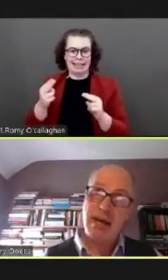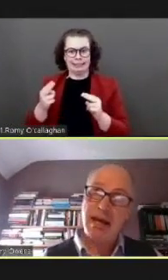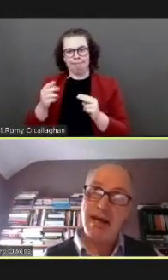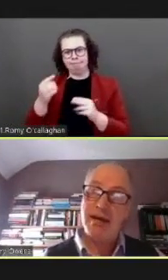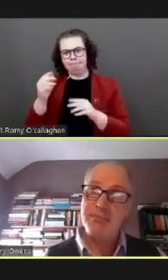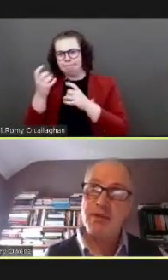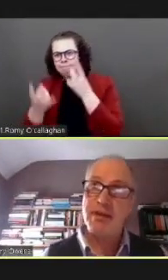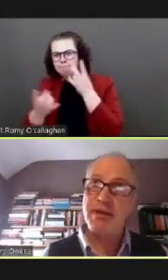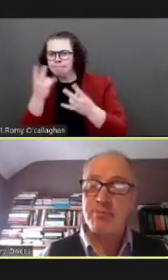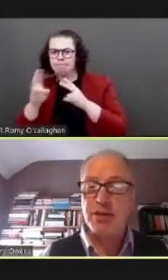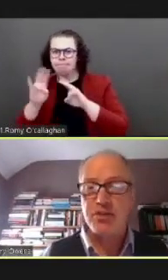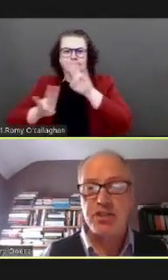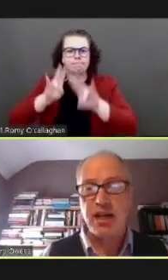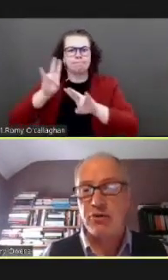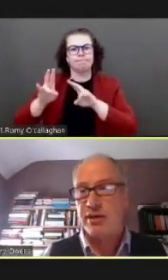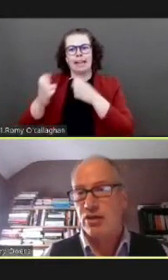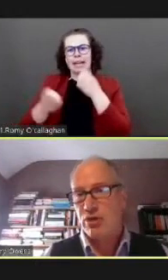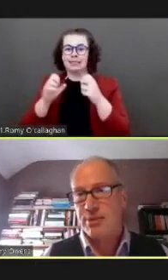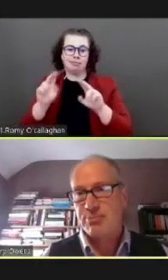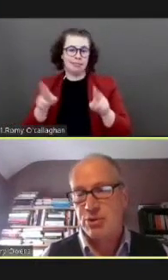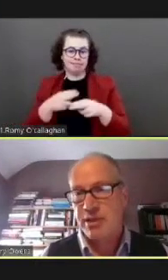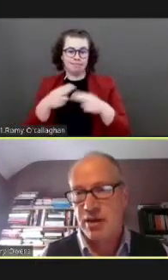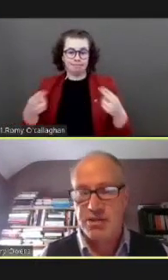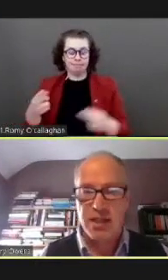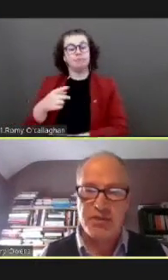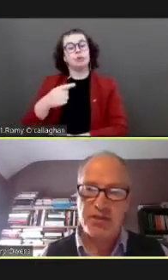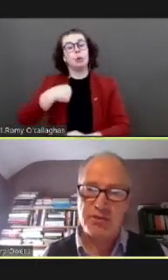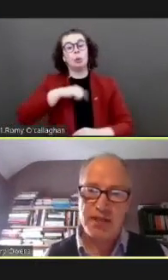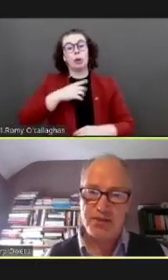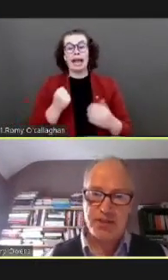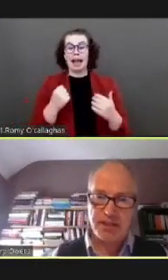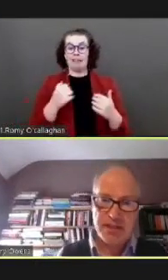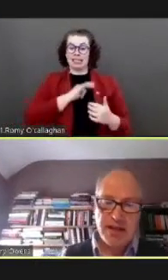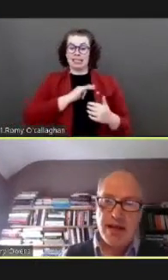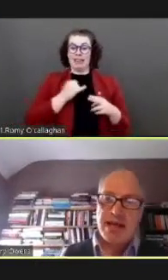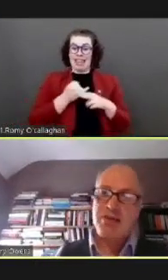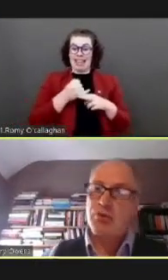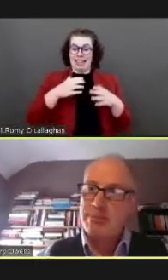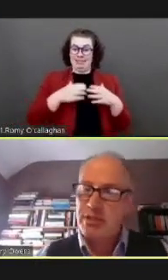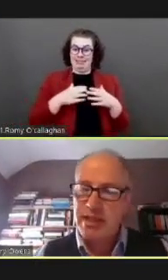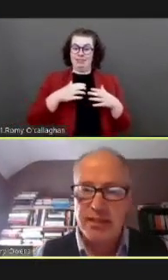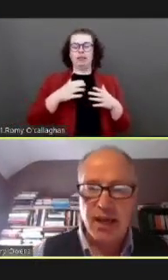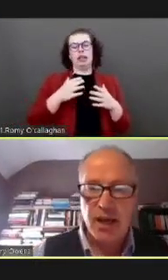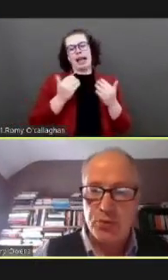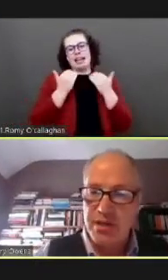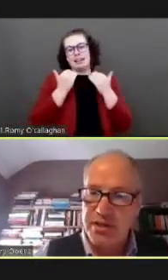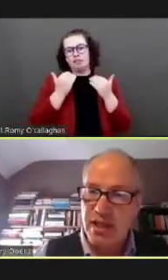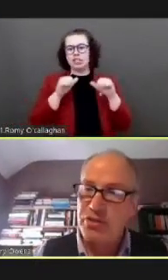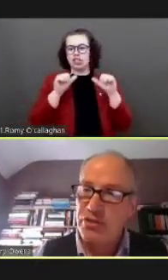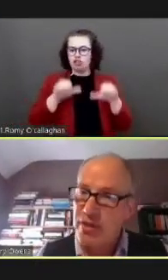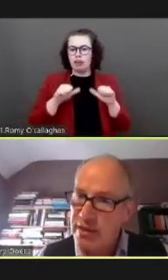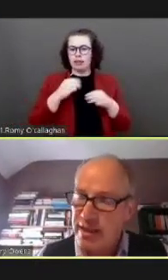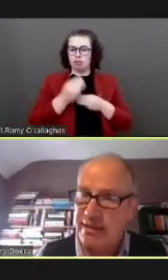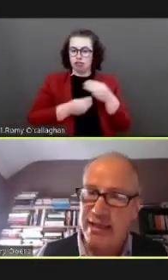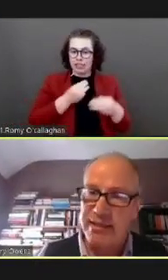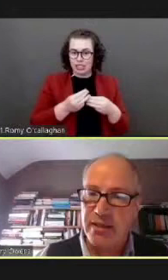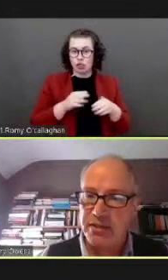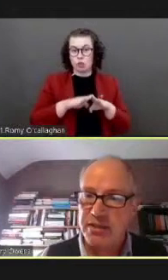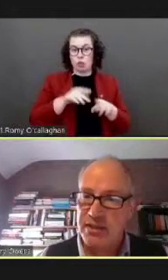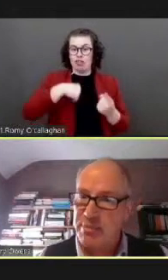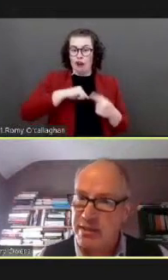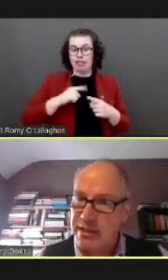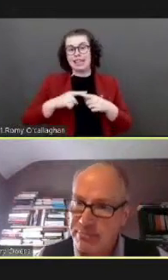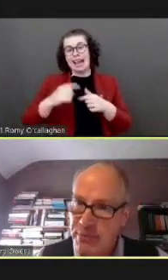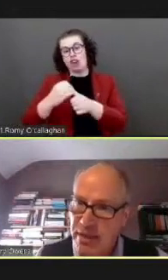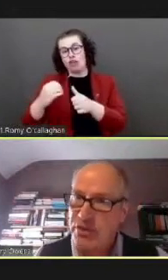have information sharing agreements between ourselves and other agencies. It's quite protected, and we ourselves do not collect data